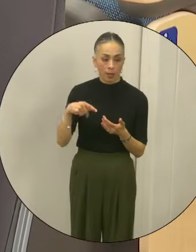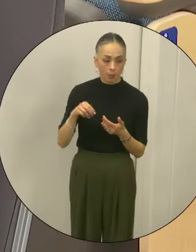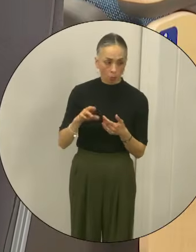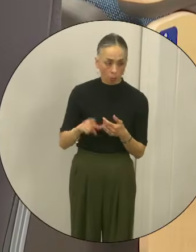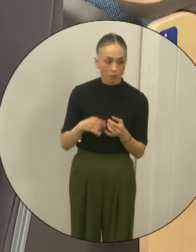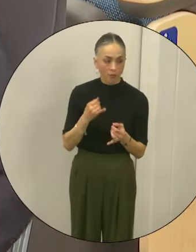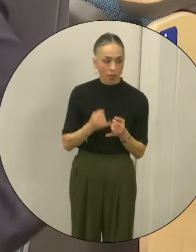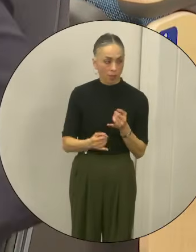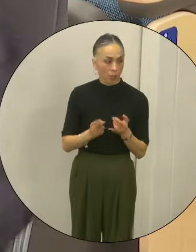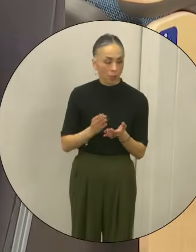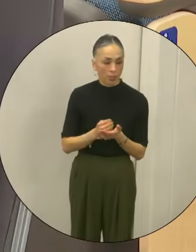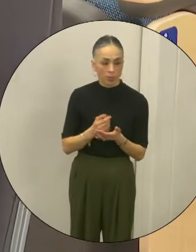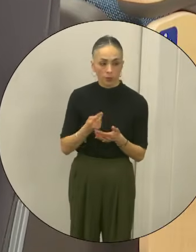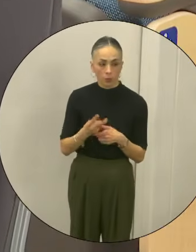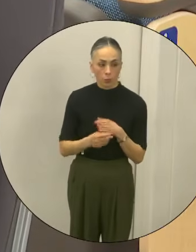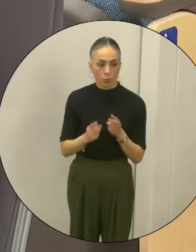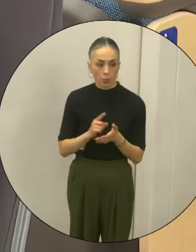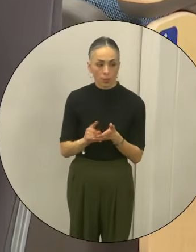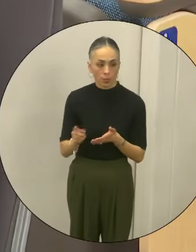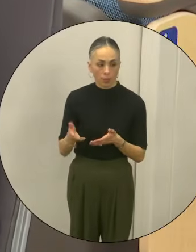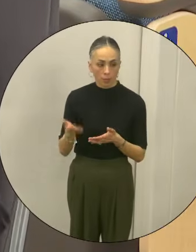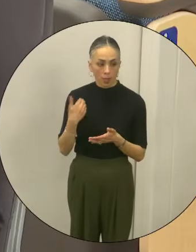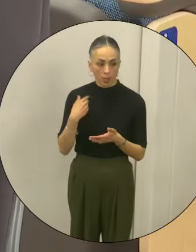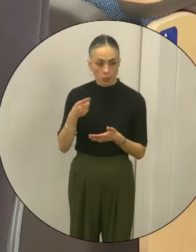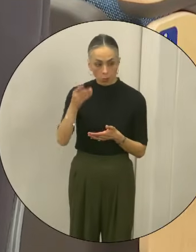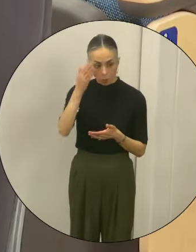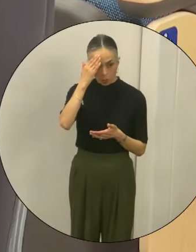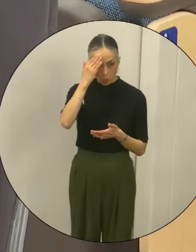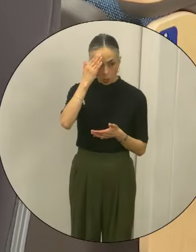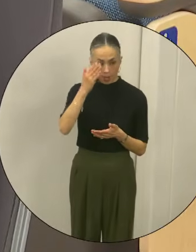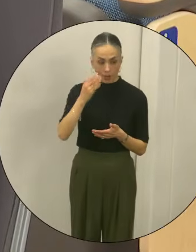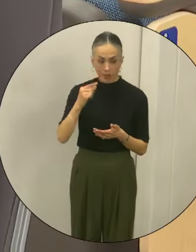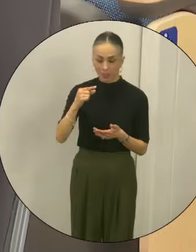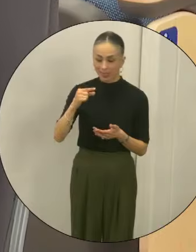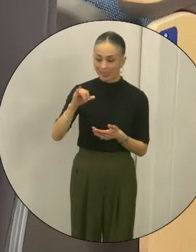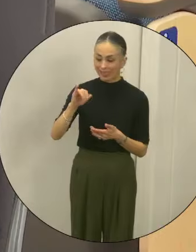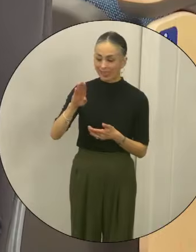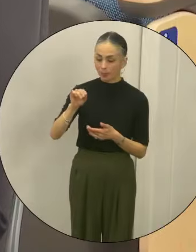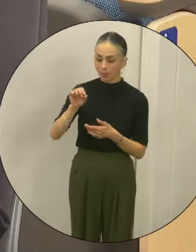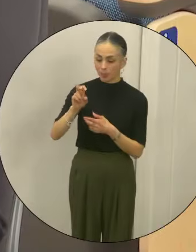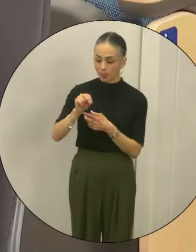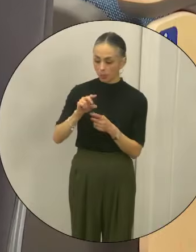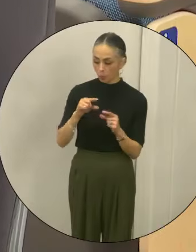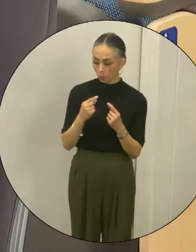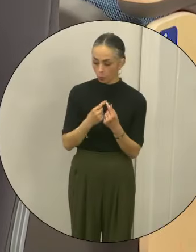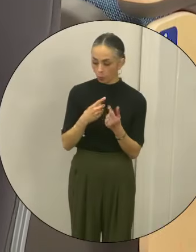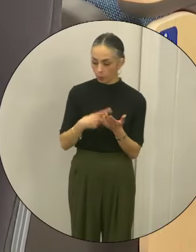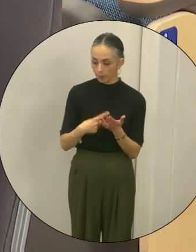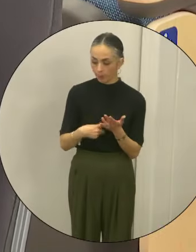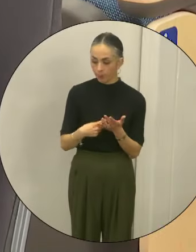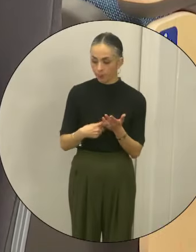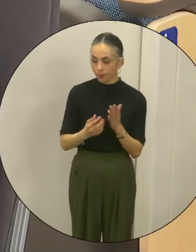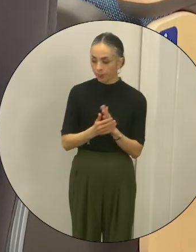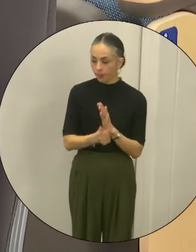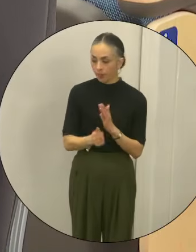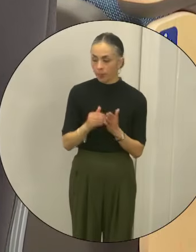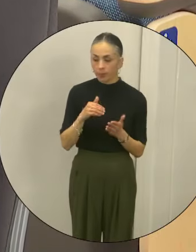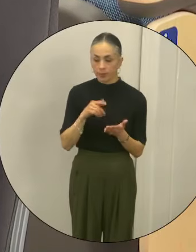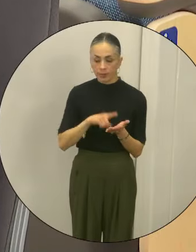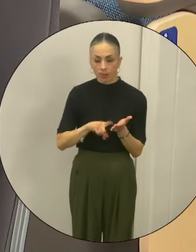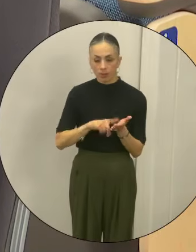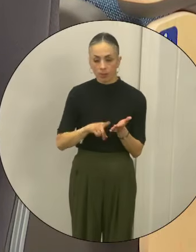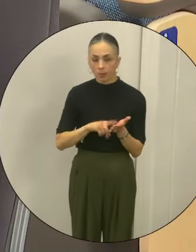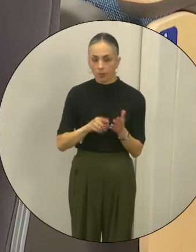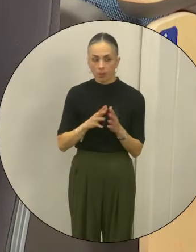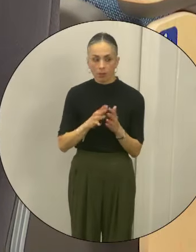for you a couple weeks ago. And as you know, and as the Gibson Group actually pointed out when they were discussing the efficiency study, there's an enormous amount of staff